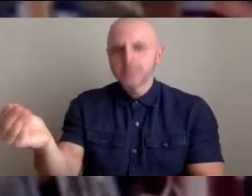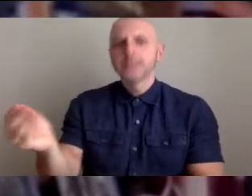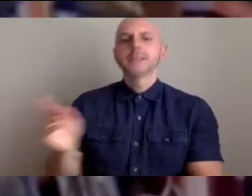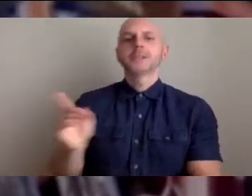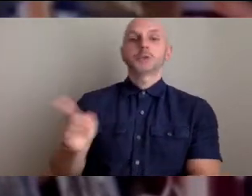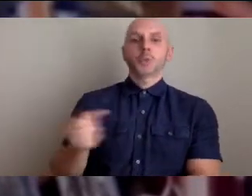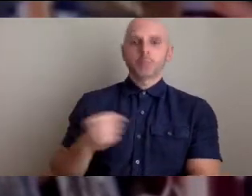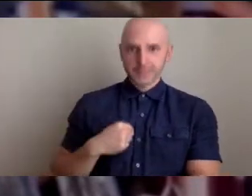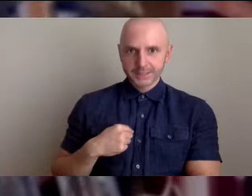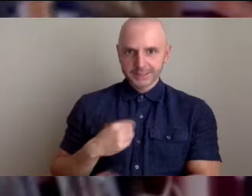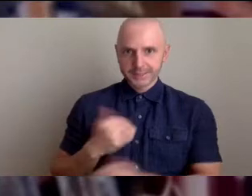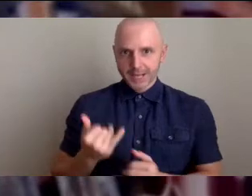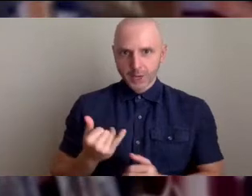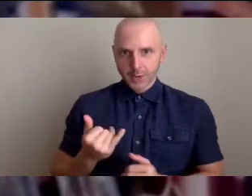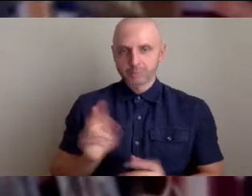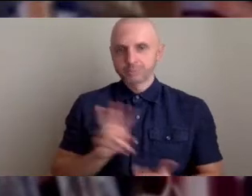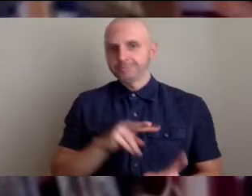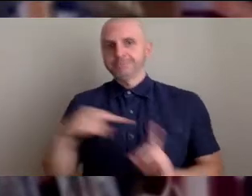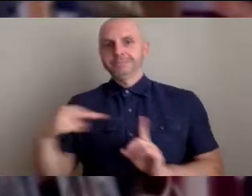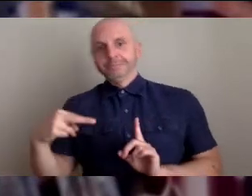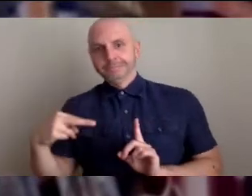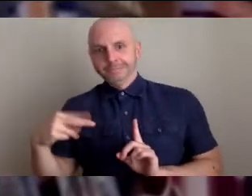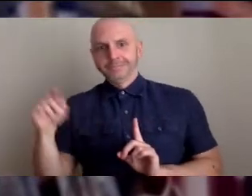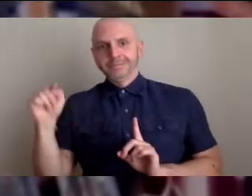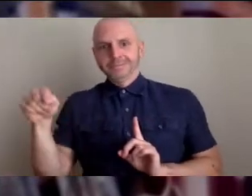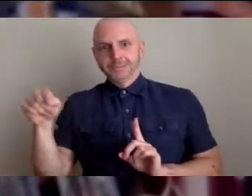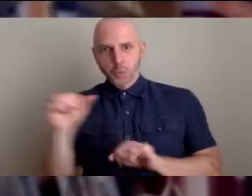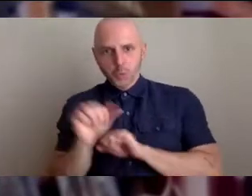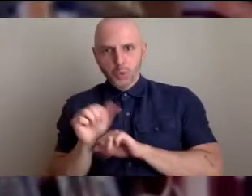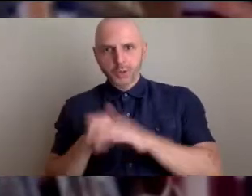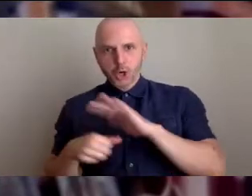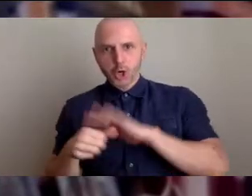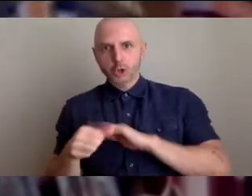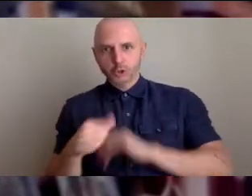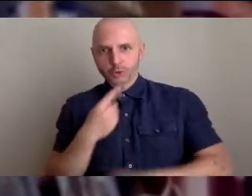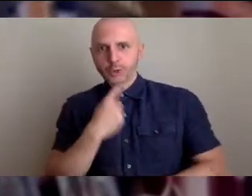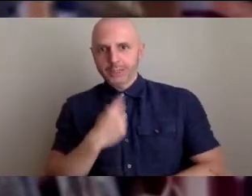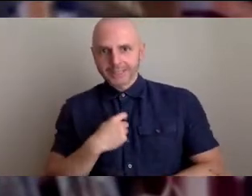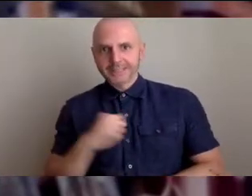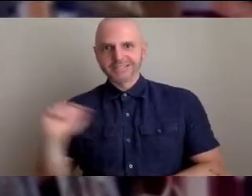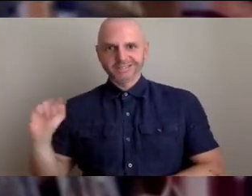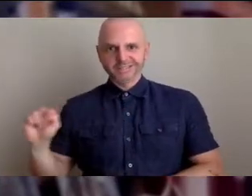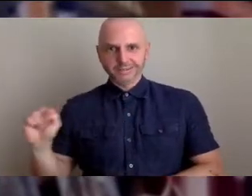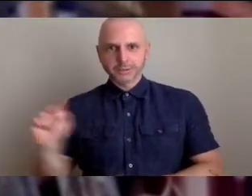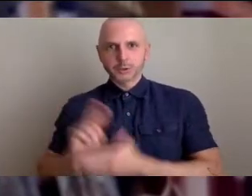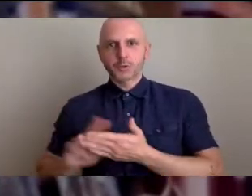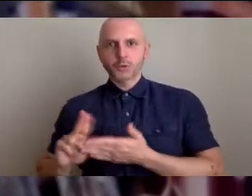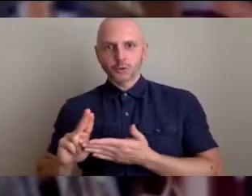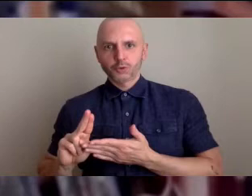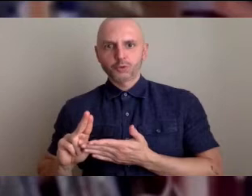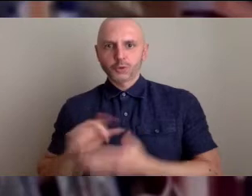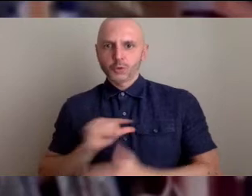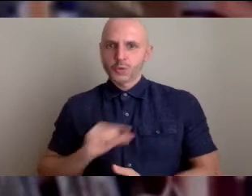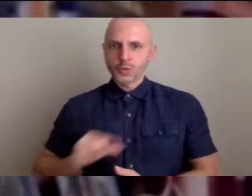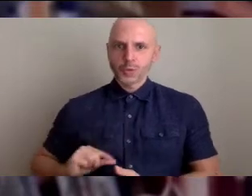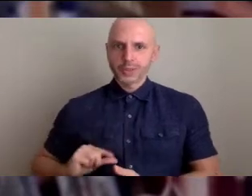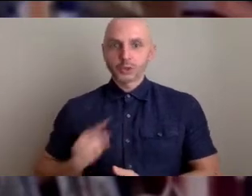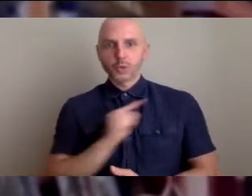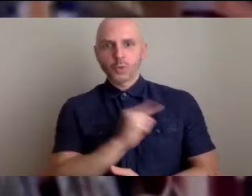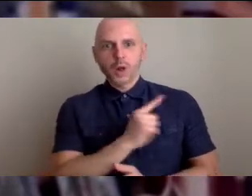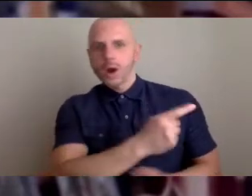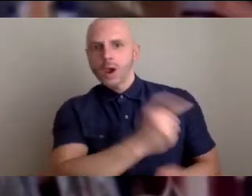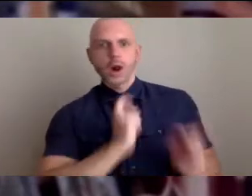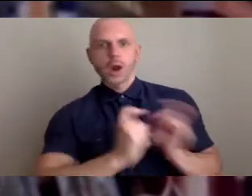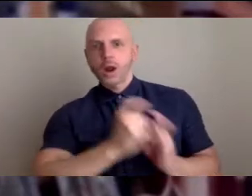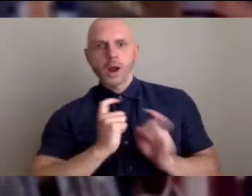side, and I can report back to you that the difference your support makes to this faculty is enormous. And the business